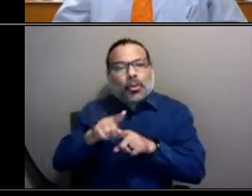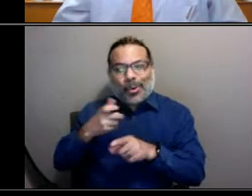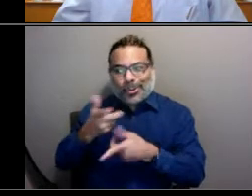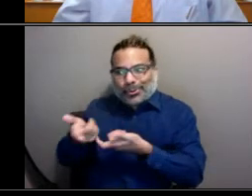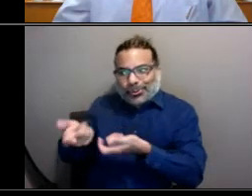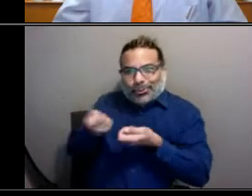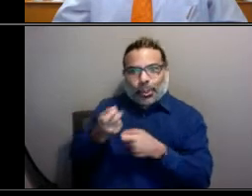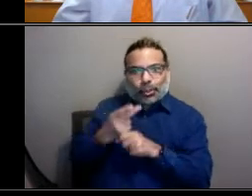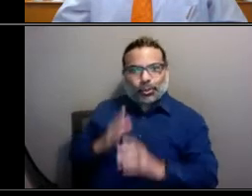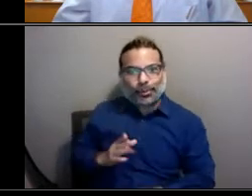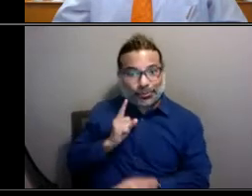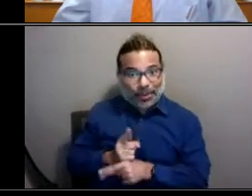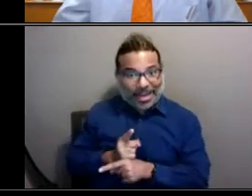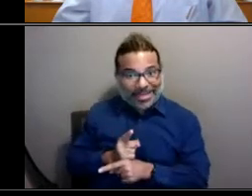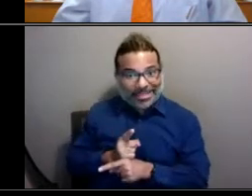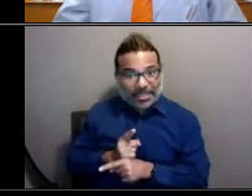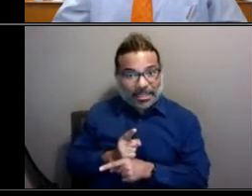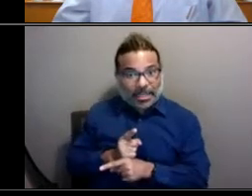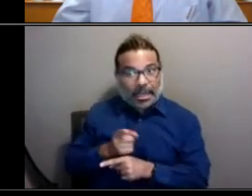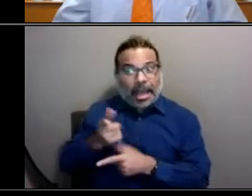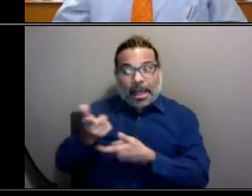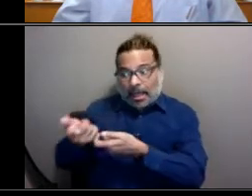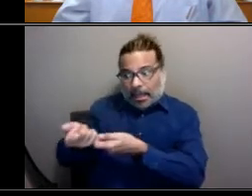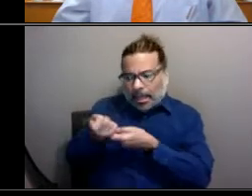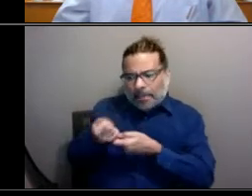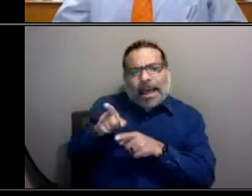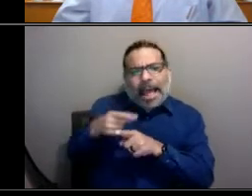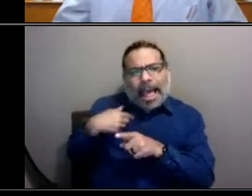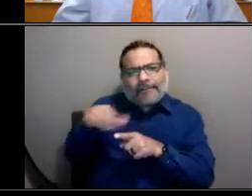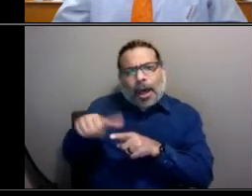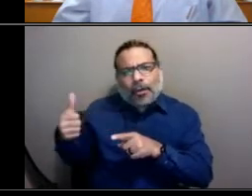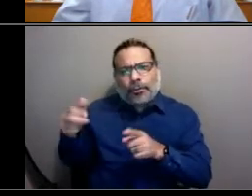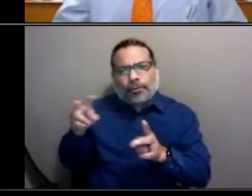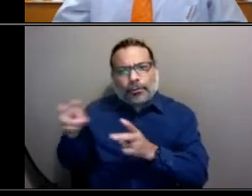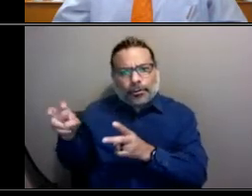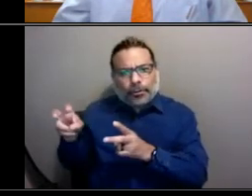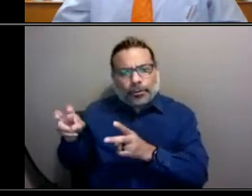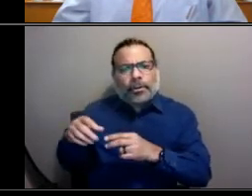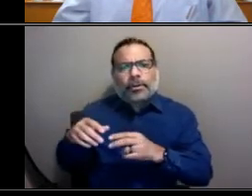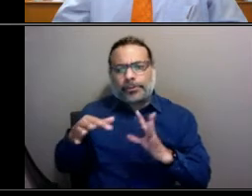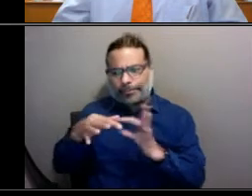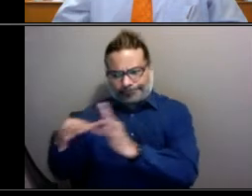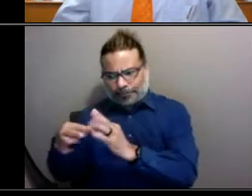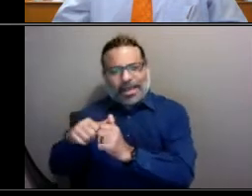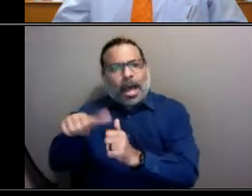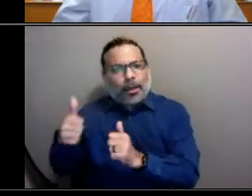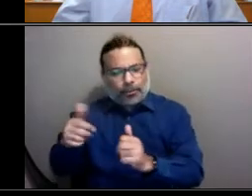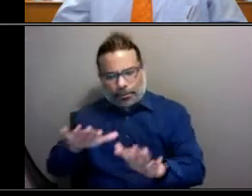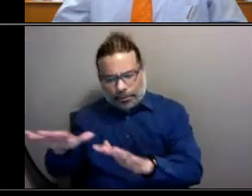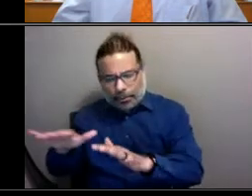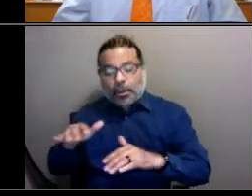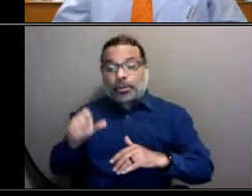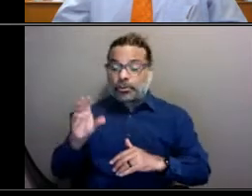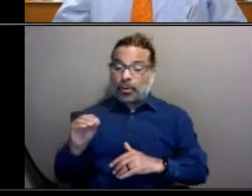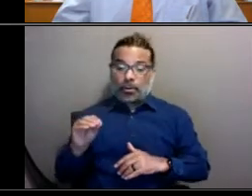we know comes tethered, which is not always the case with consumer bases. So we know